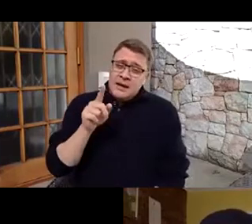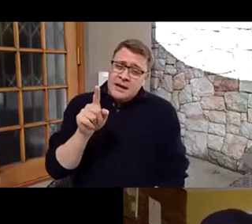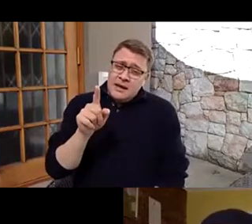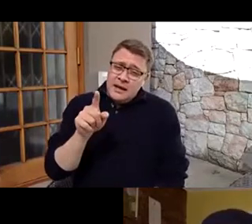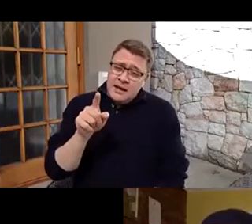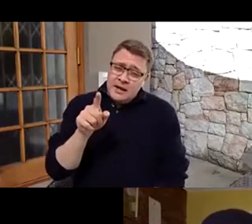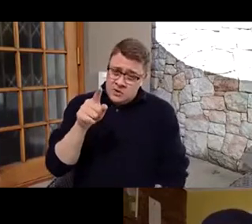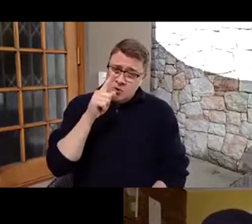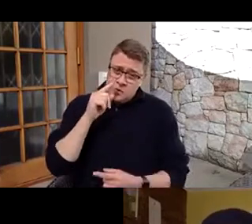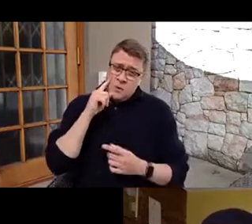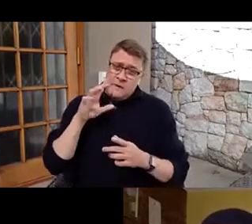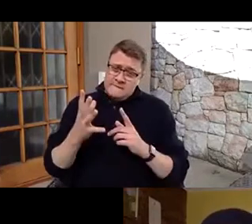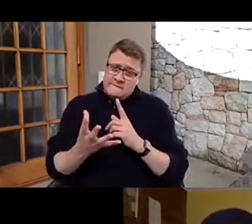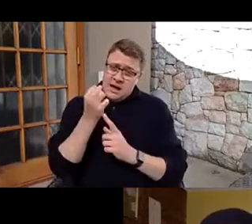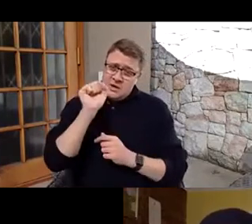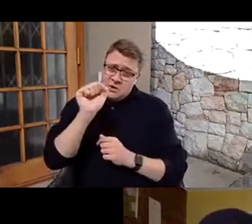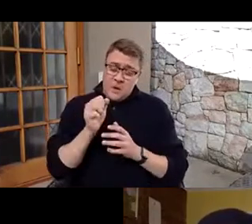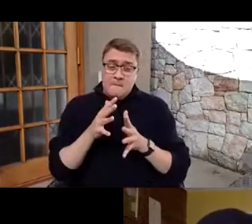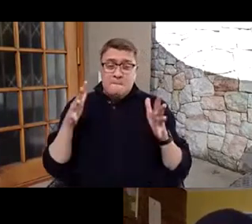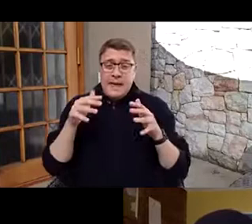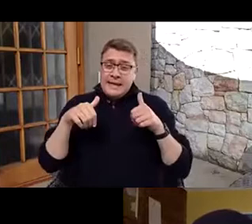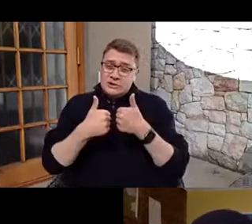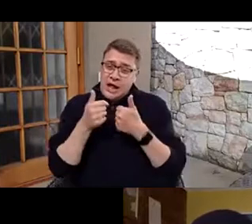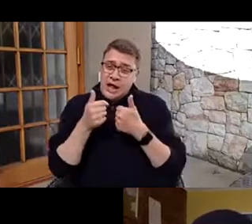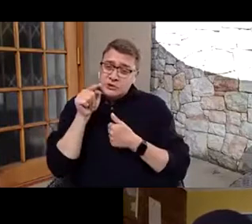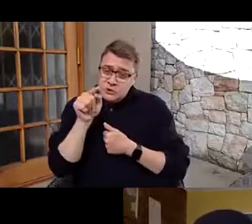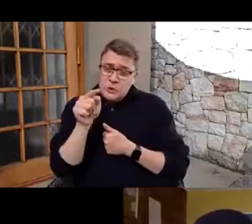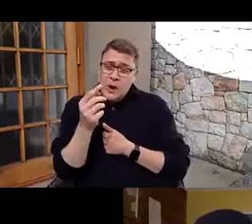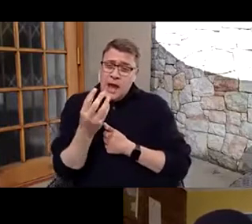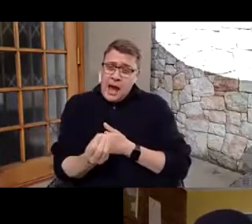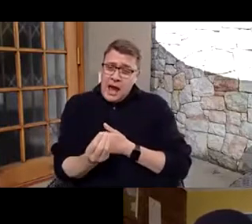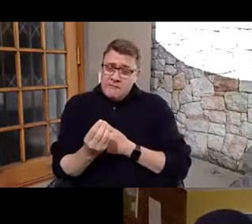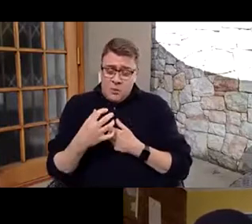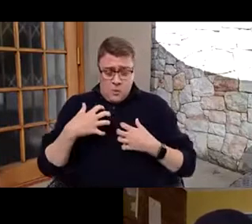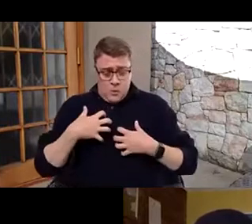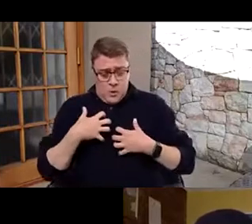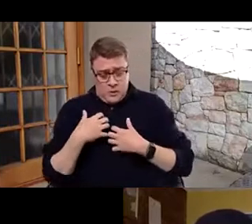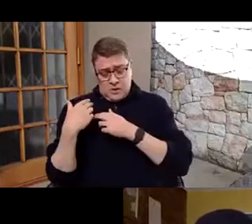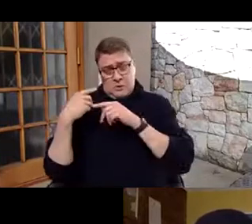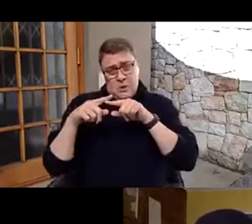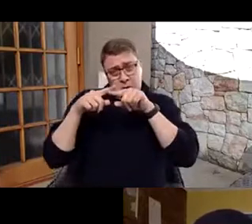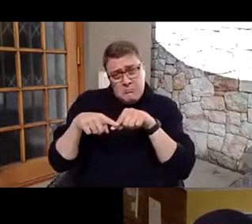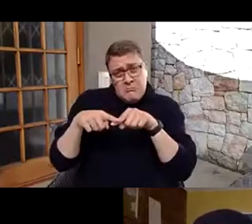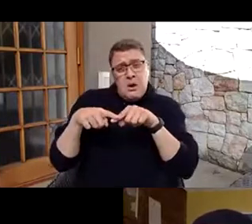find your biggest challenge there being worrying about being a burden to others?